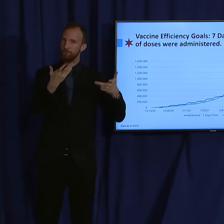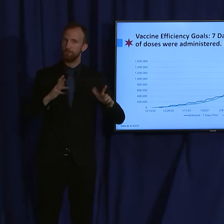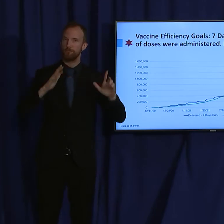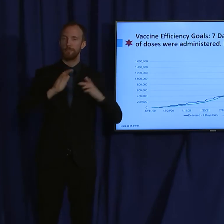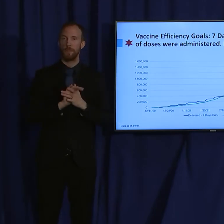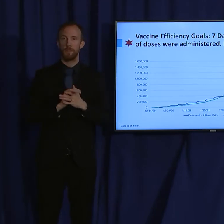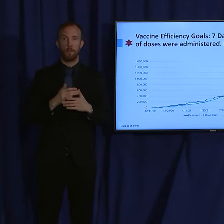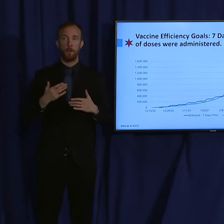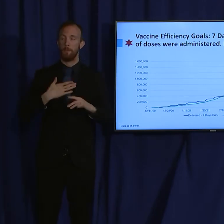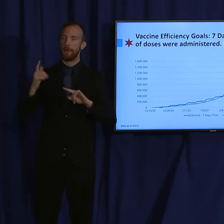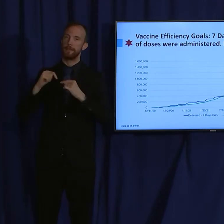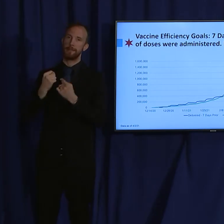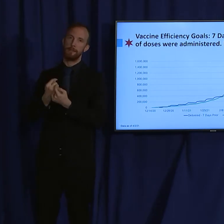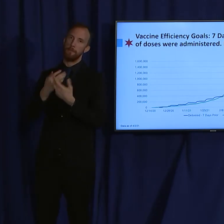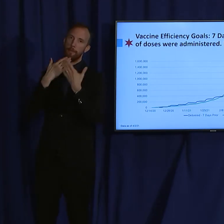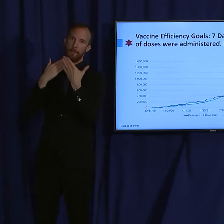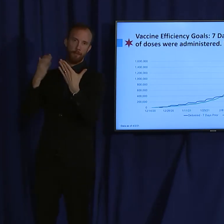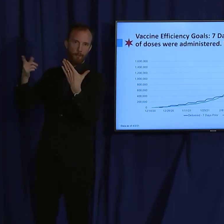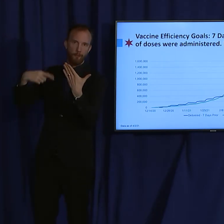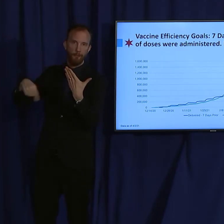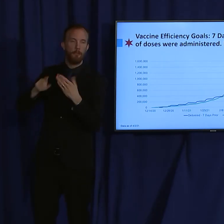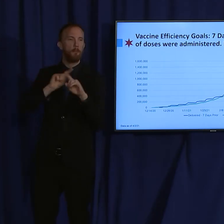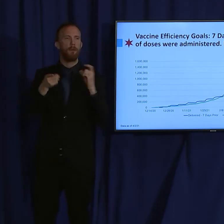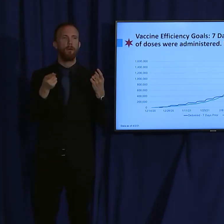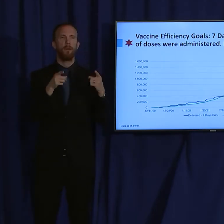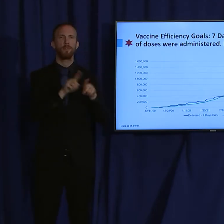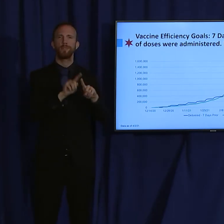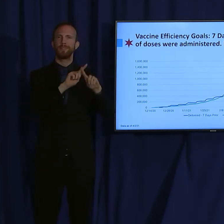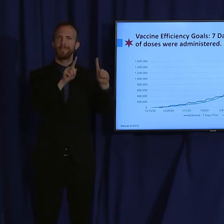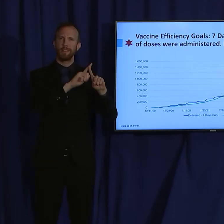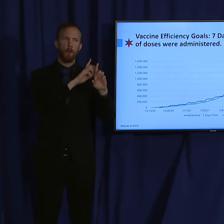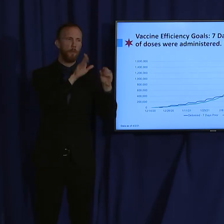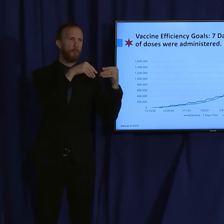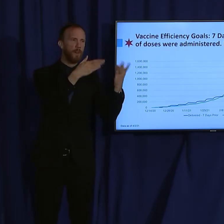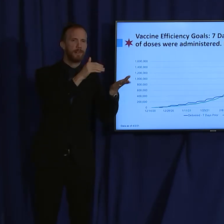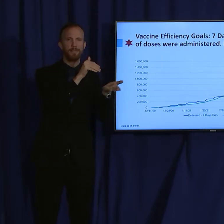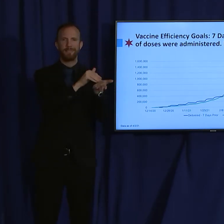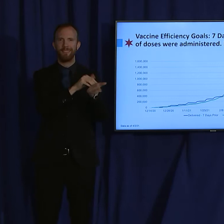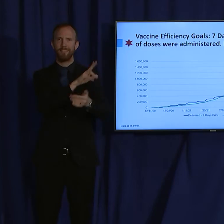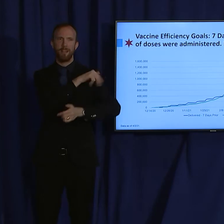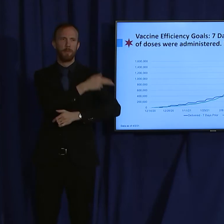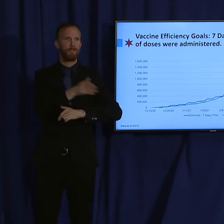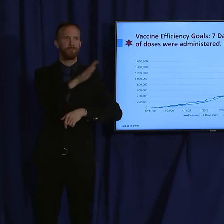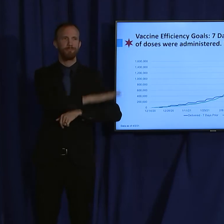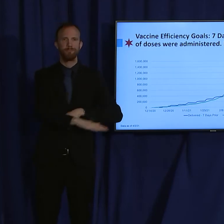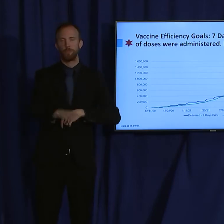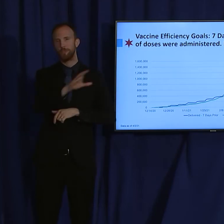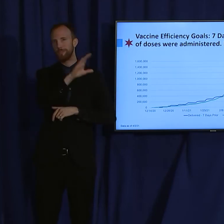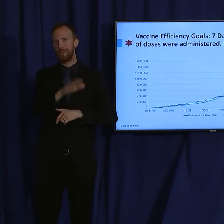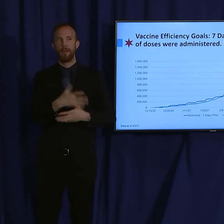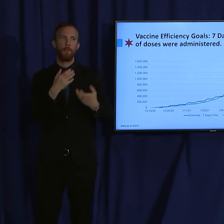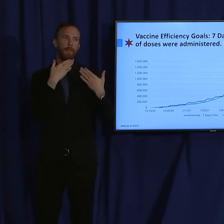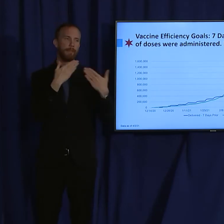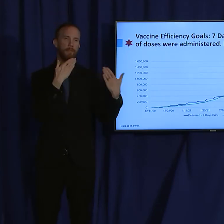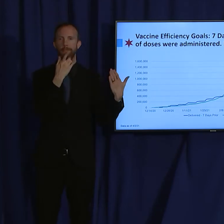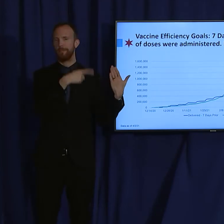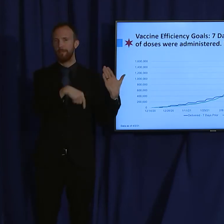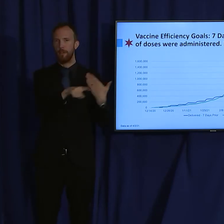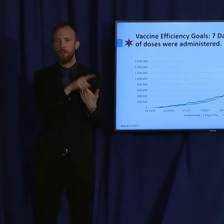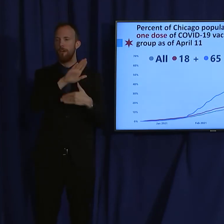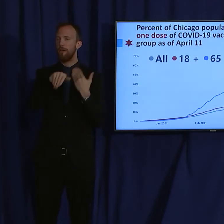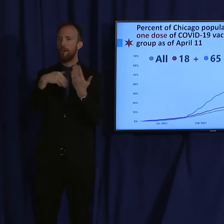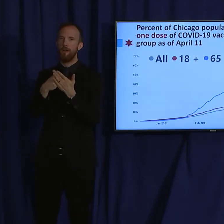but also the hundreds of providers across Chicago that are really making sure every dose of vaccine that is coming to Chicago is being used